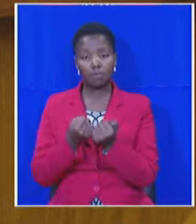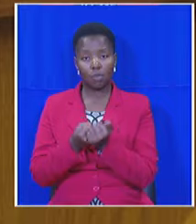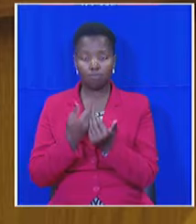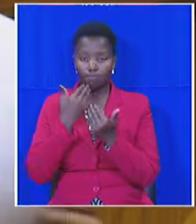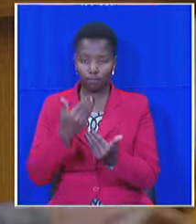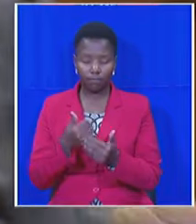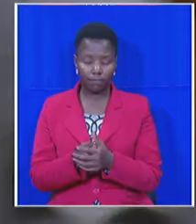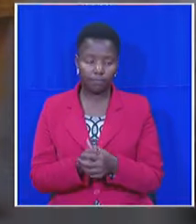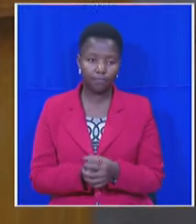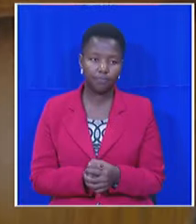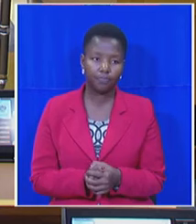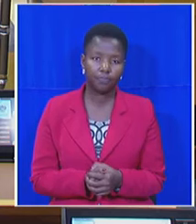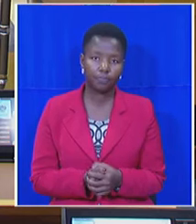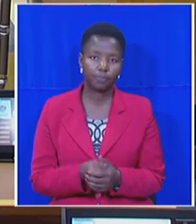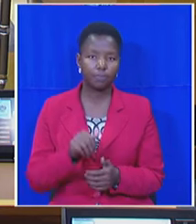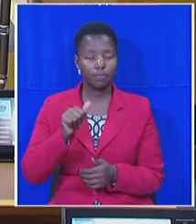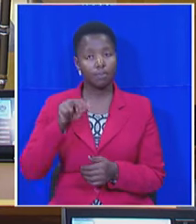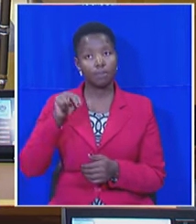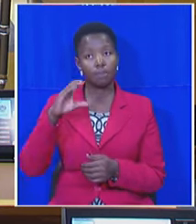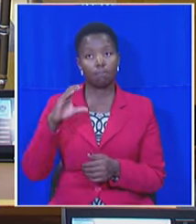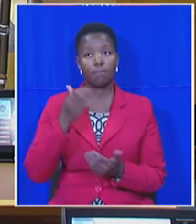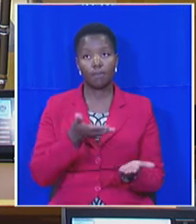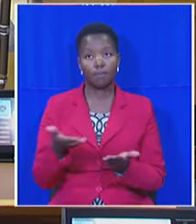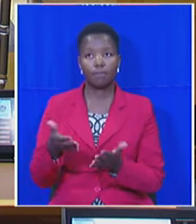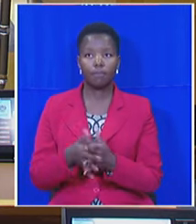budget. The ANC.